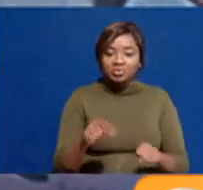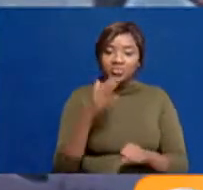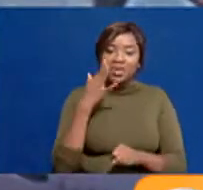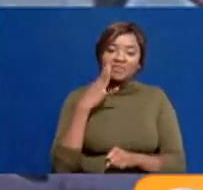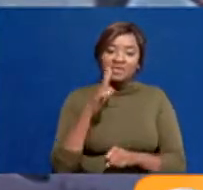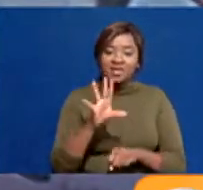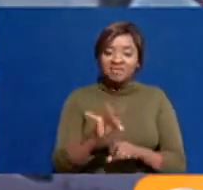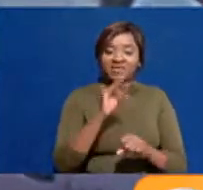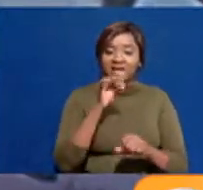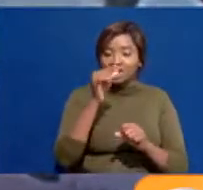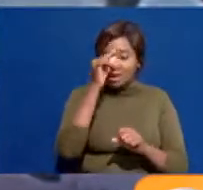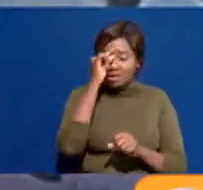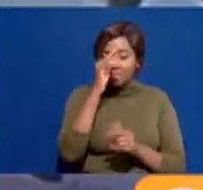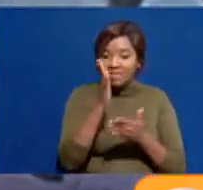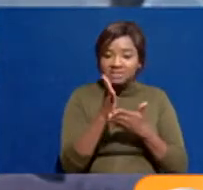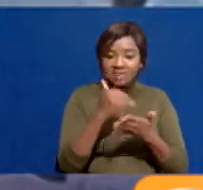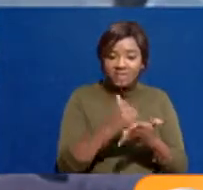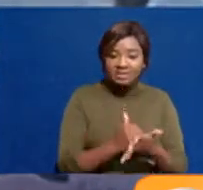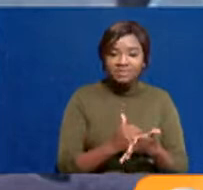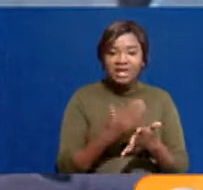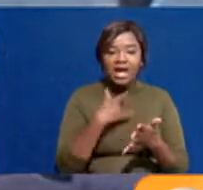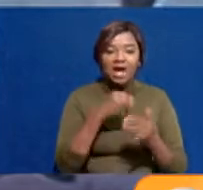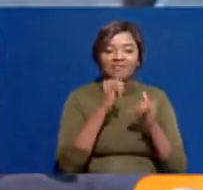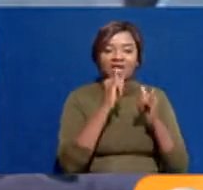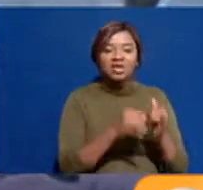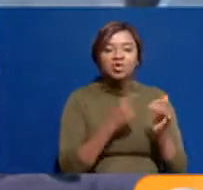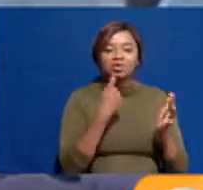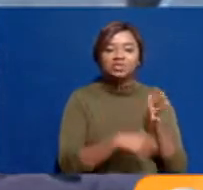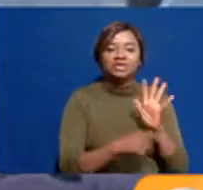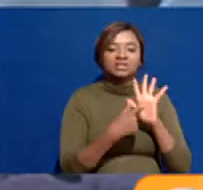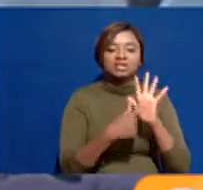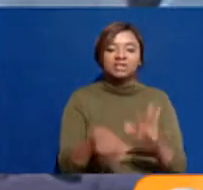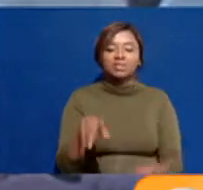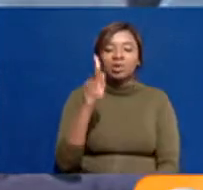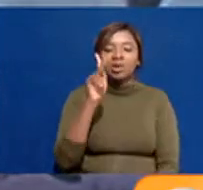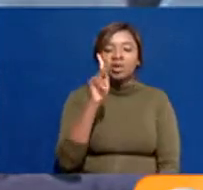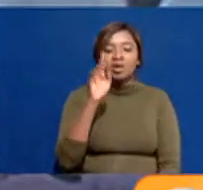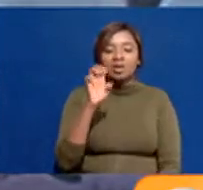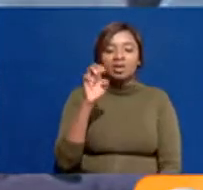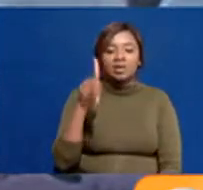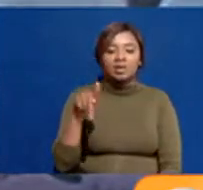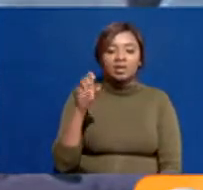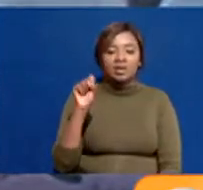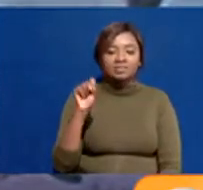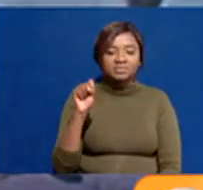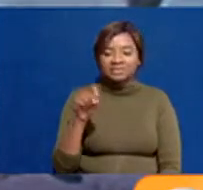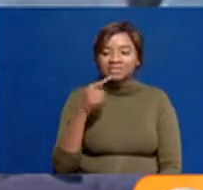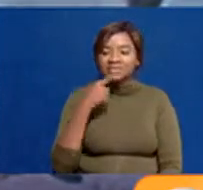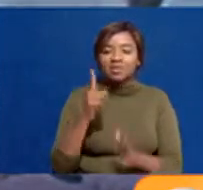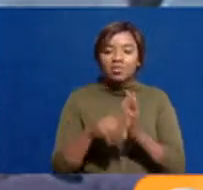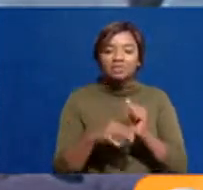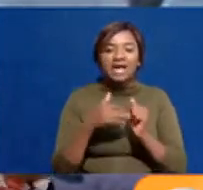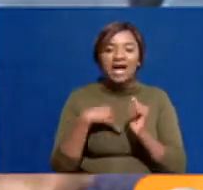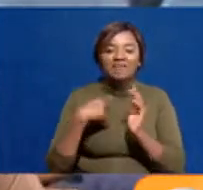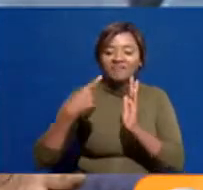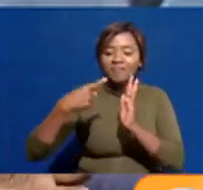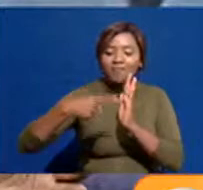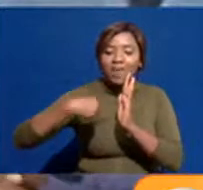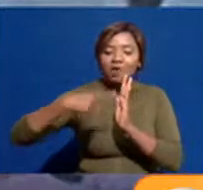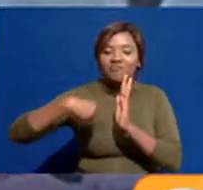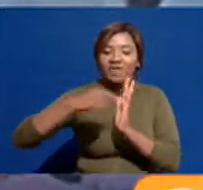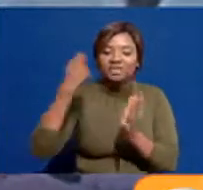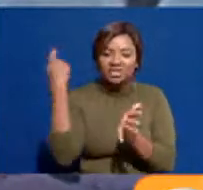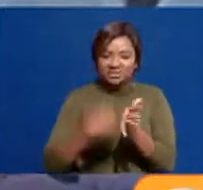a notification of a particular tax. The latest is KEBS, telling all manufacturers that there is a manufacturing tax. You want to kill